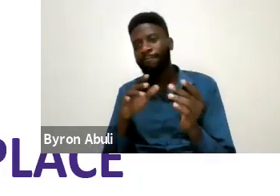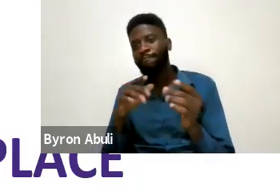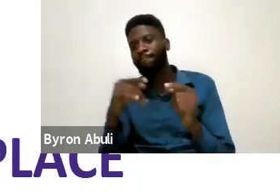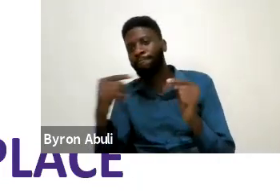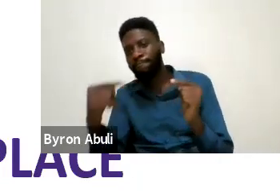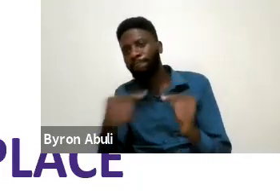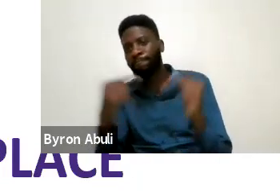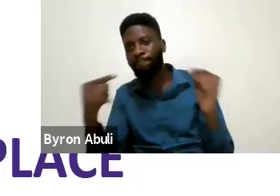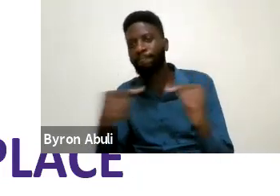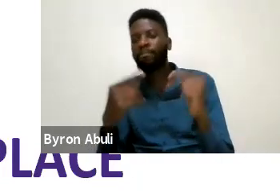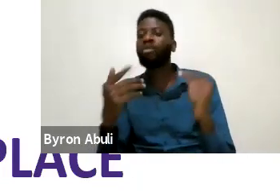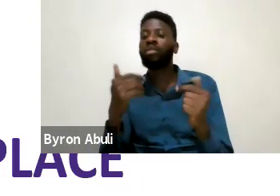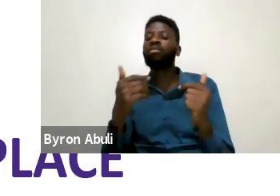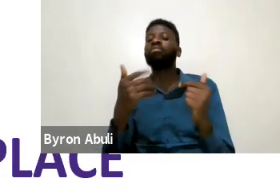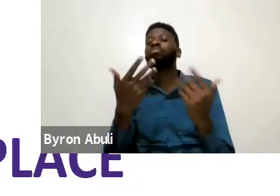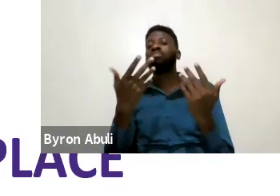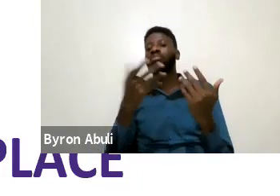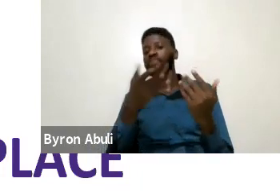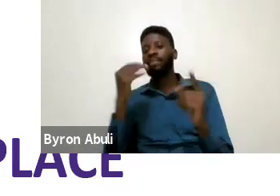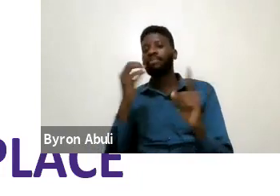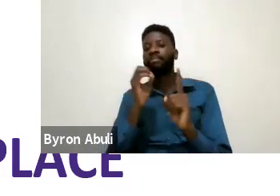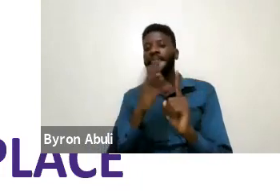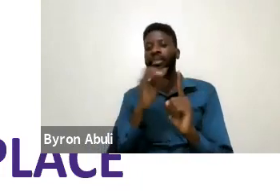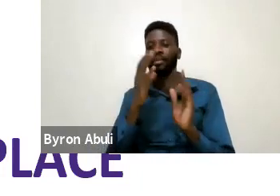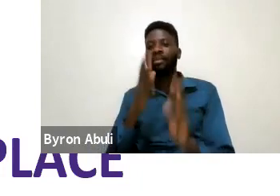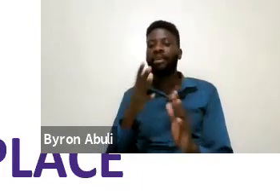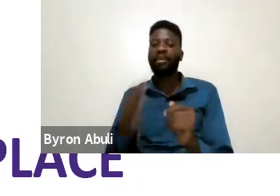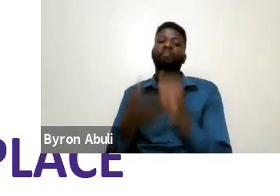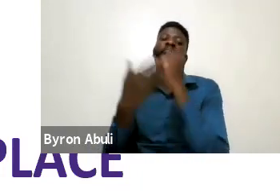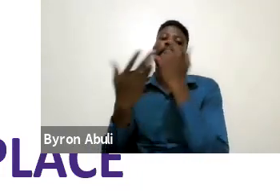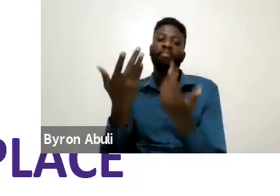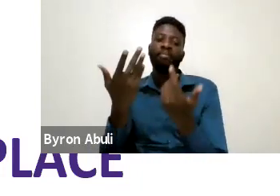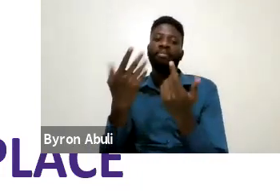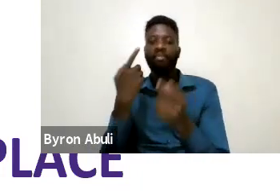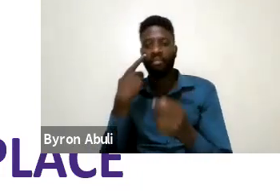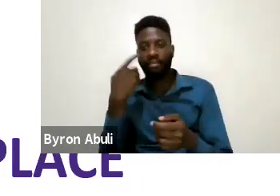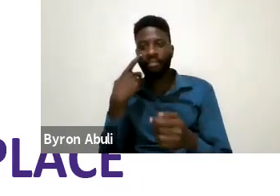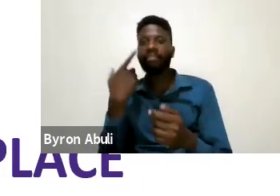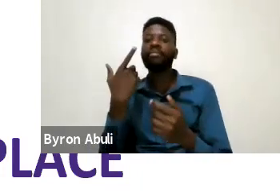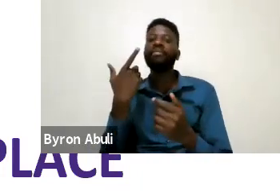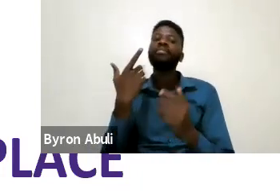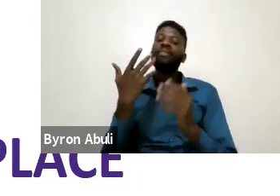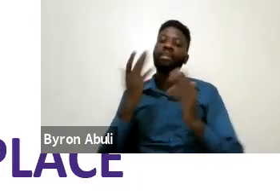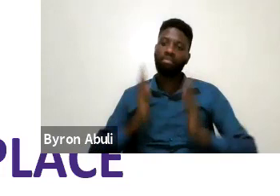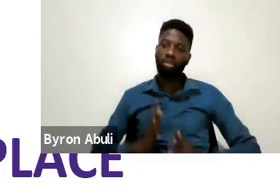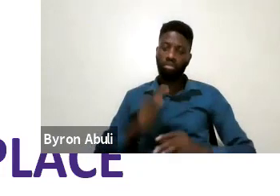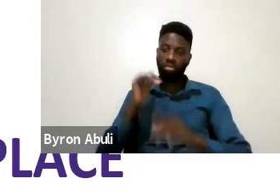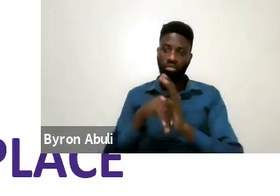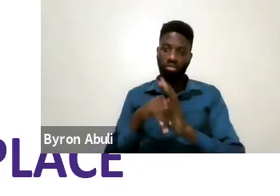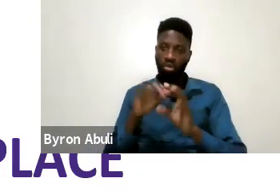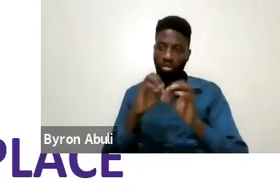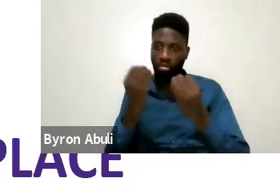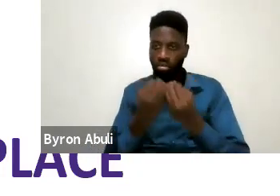if you had somebody mentoring you. So you can pass it forward by also identifying somebody who's new in the organization and assisting them to be